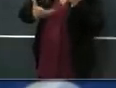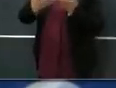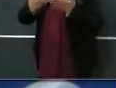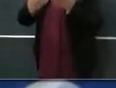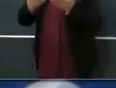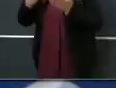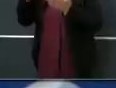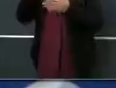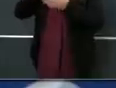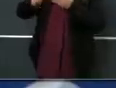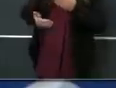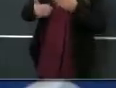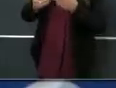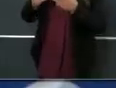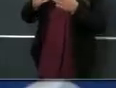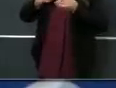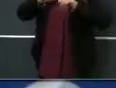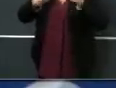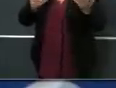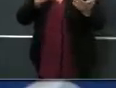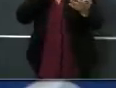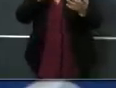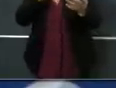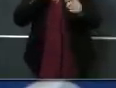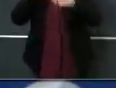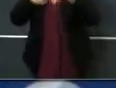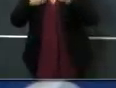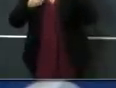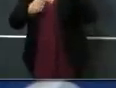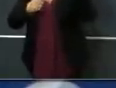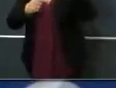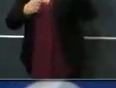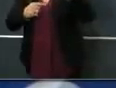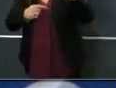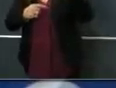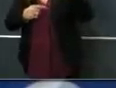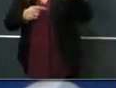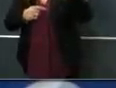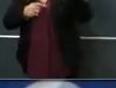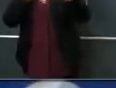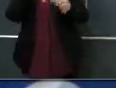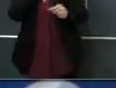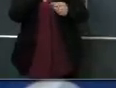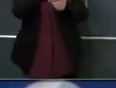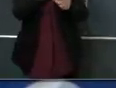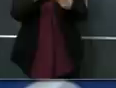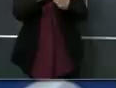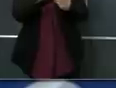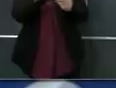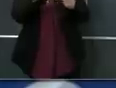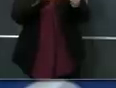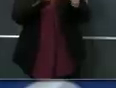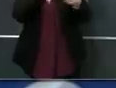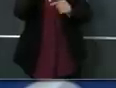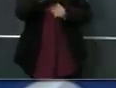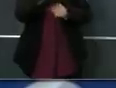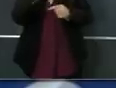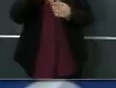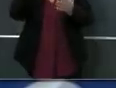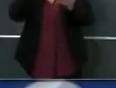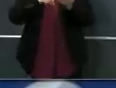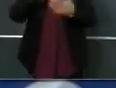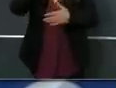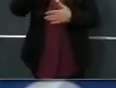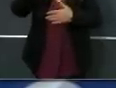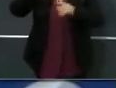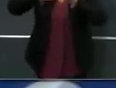course of the weekend. Look, the answer to your question about San Luis Obispo is yes, localism. As I said, we recognize 58